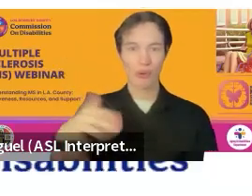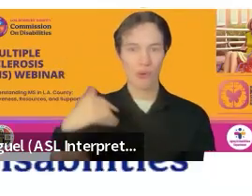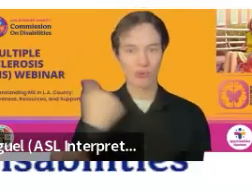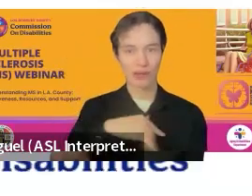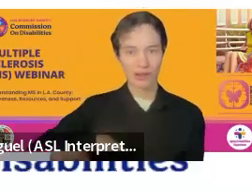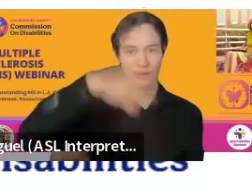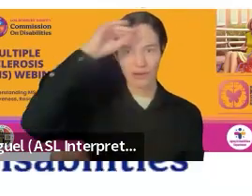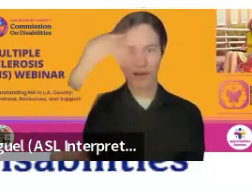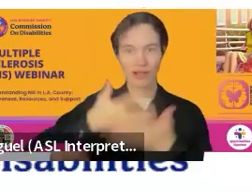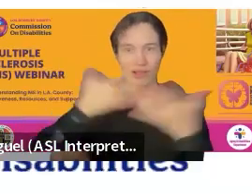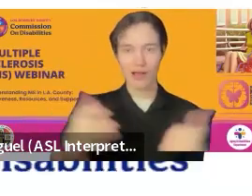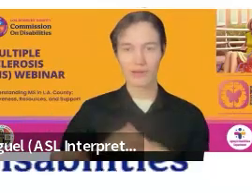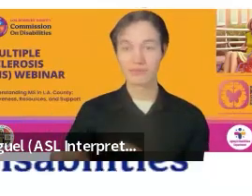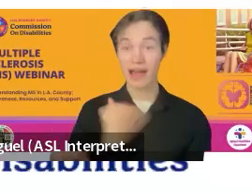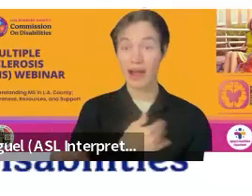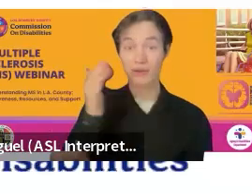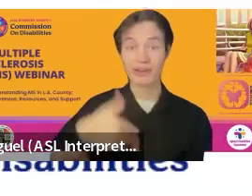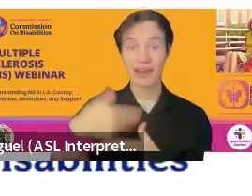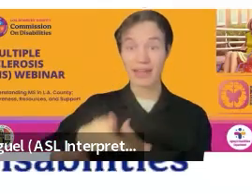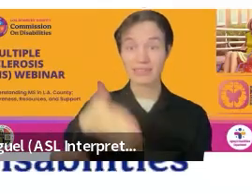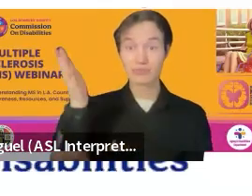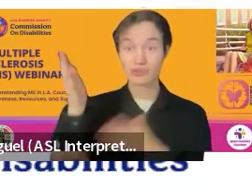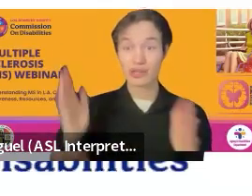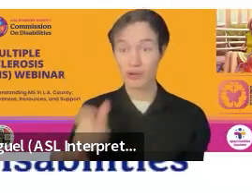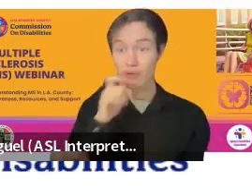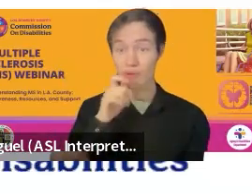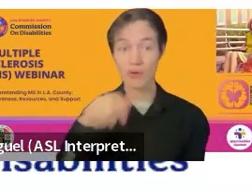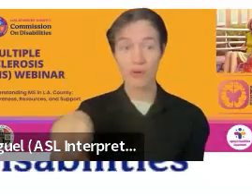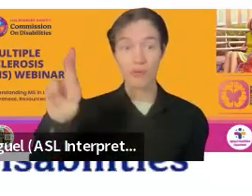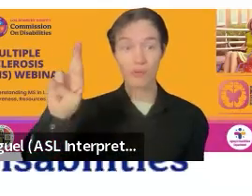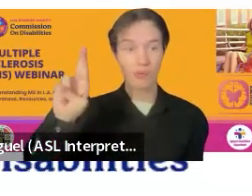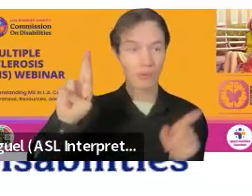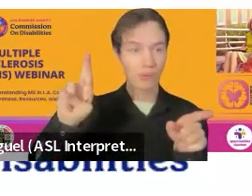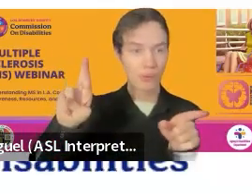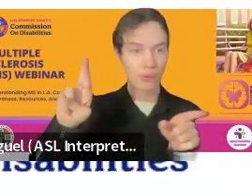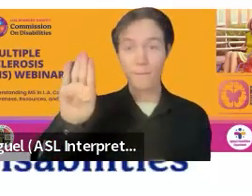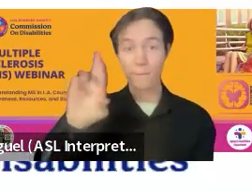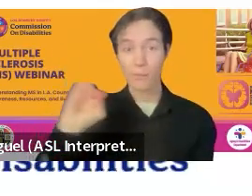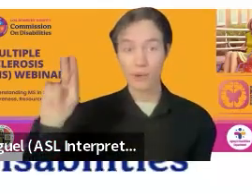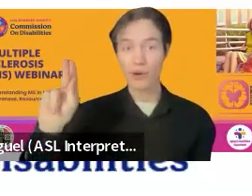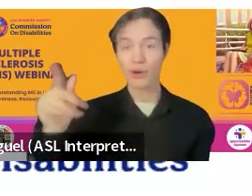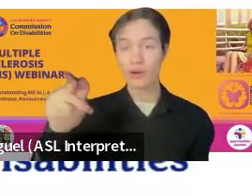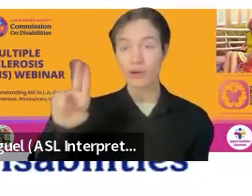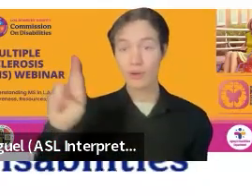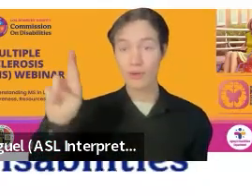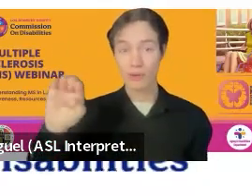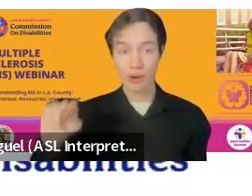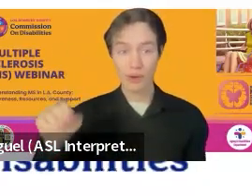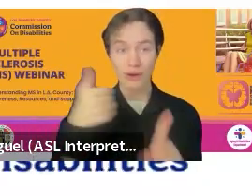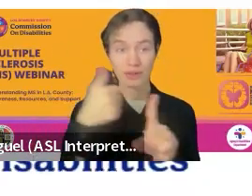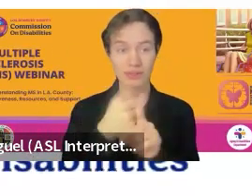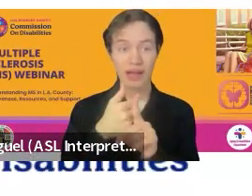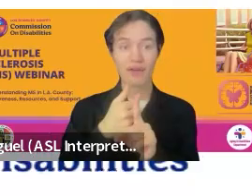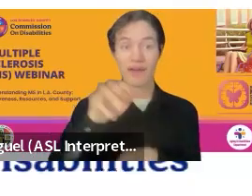next presenter is Dr. Brooke Guerrero. Dr. Guerrero is a fellowship-trained MS and neuroimmunology